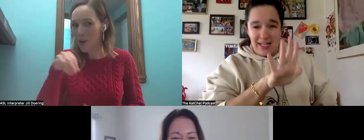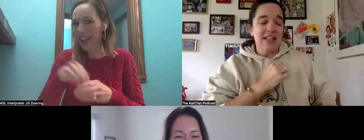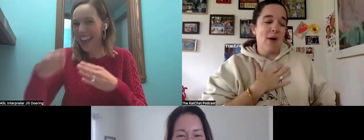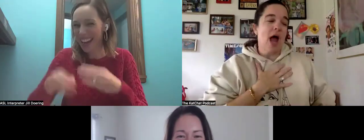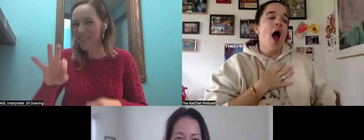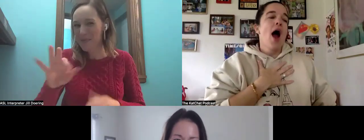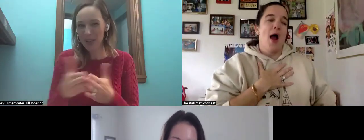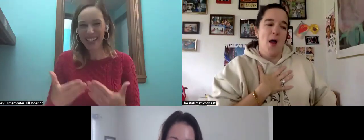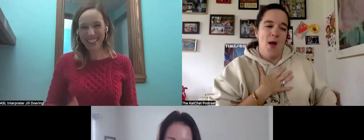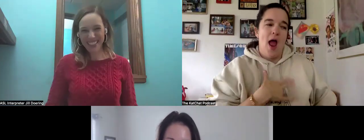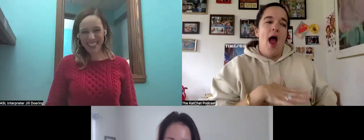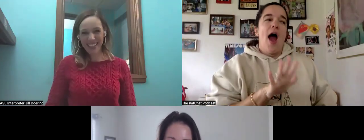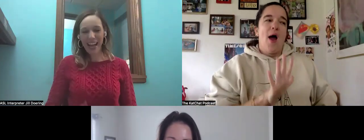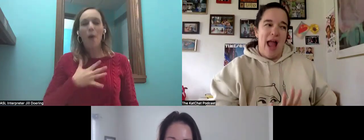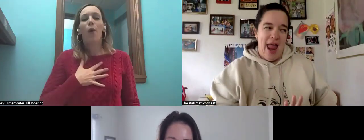Yeah.